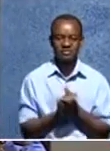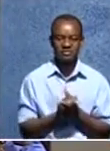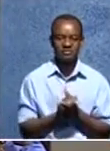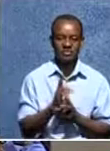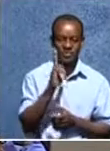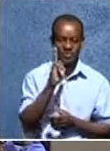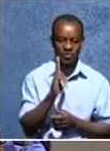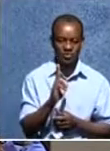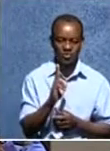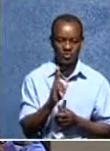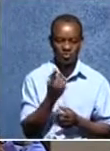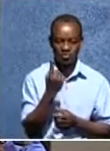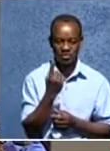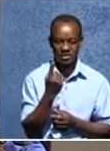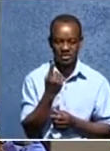viewers in Windhoek.